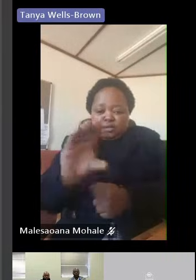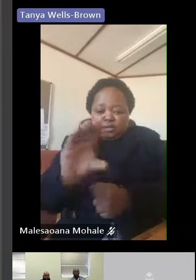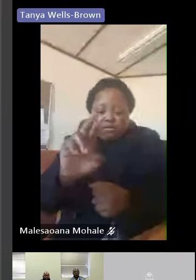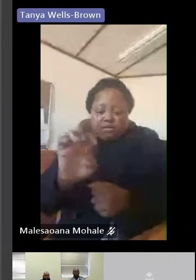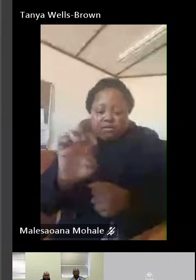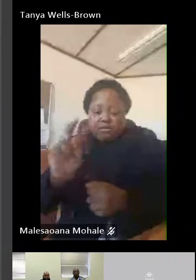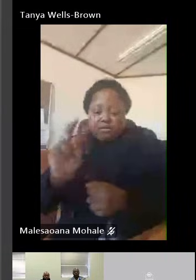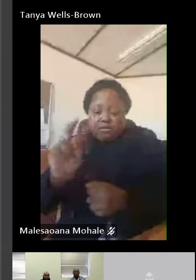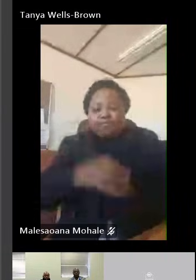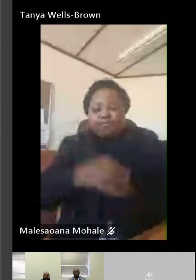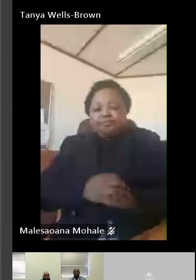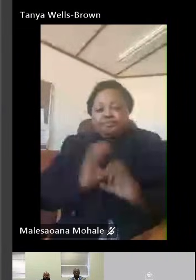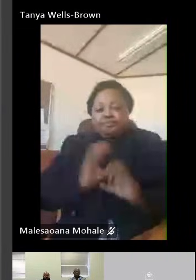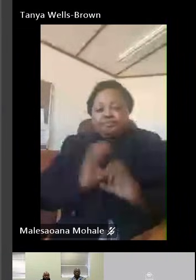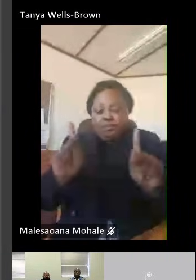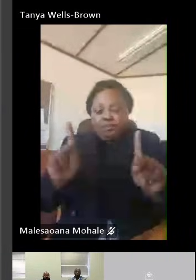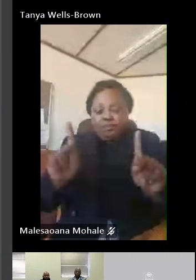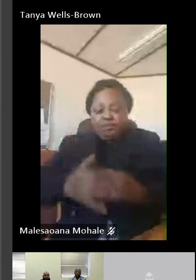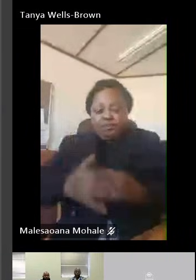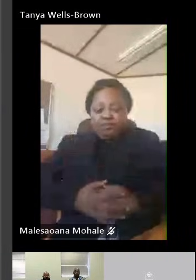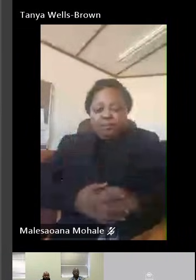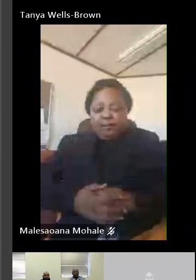Okay.